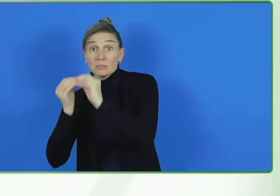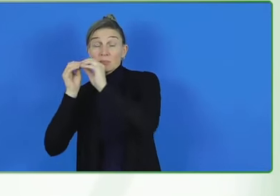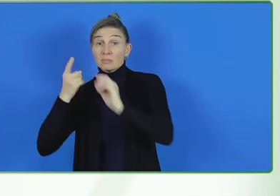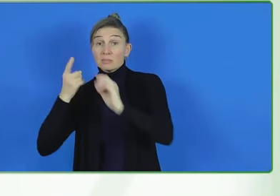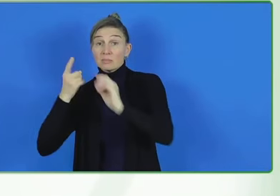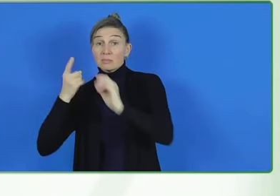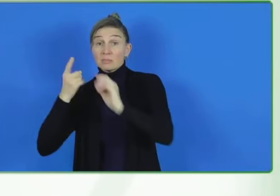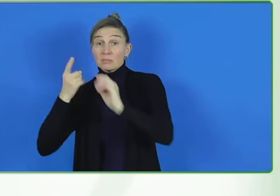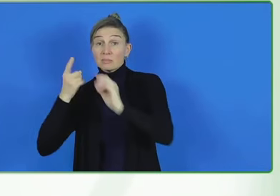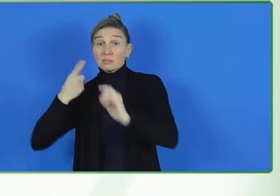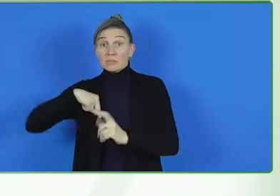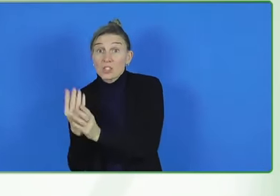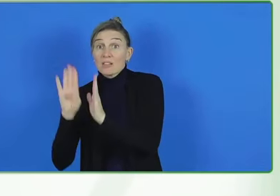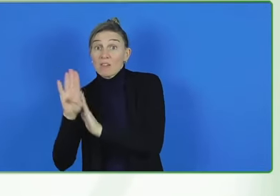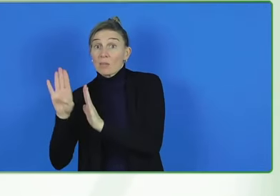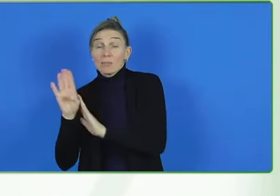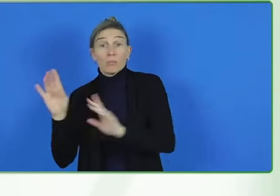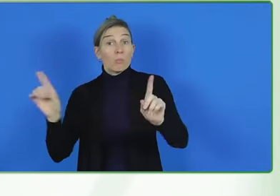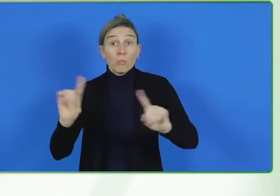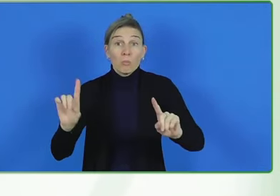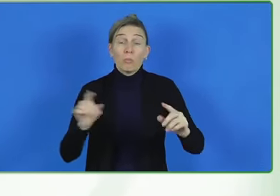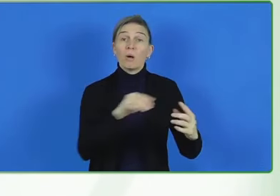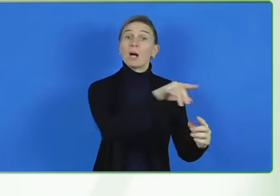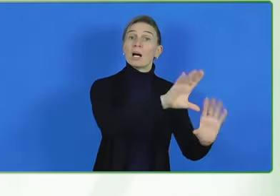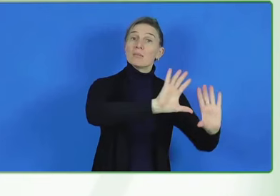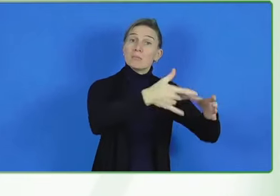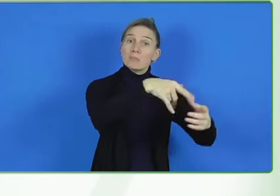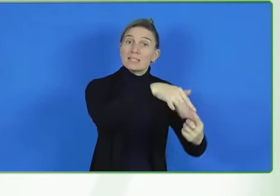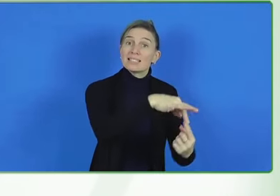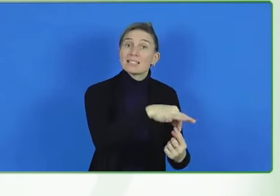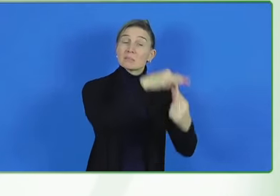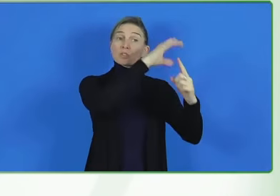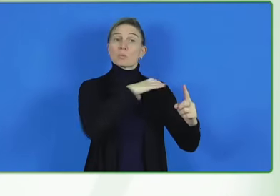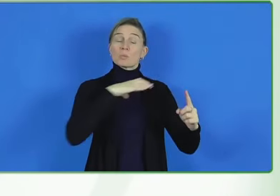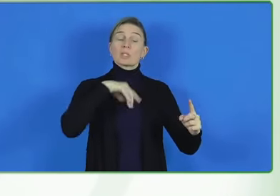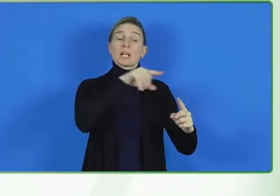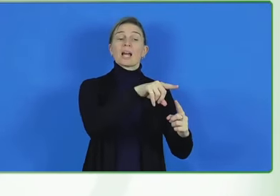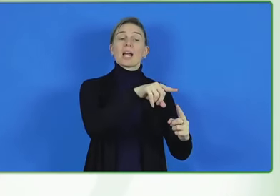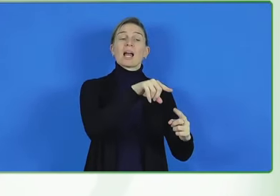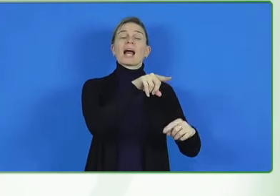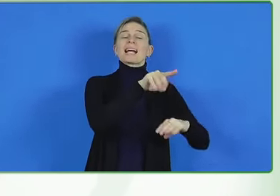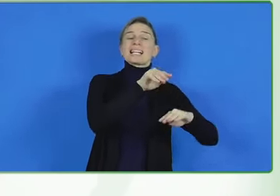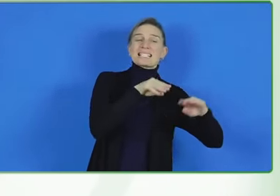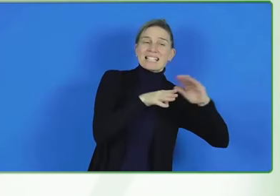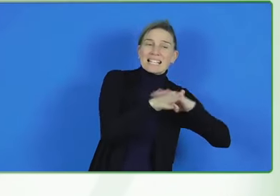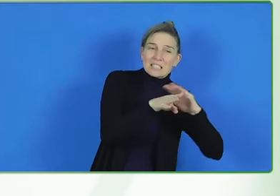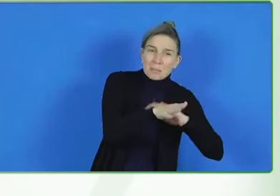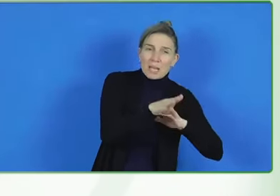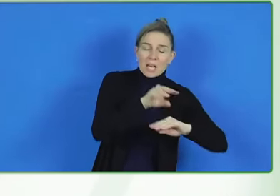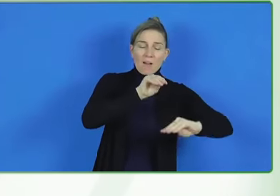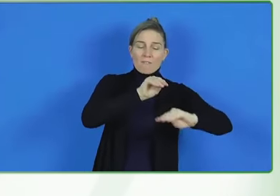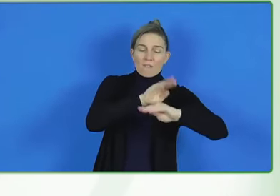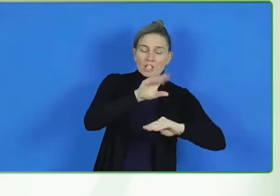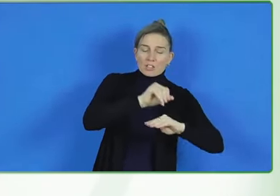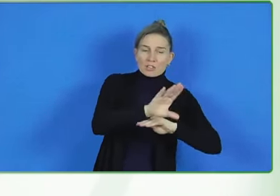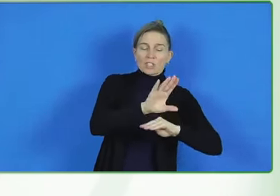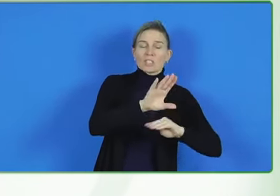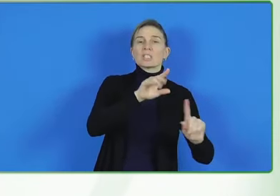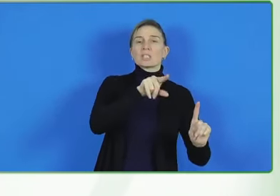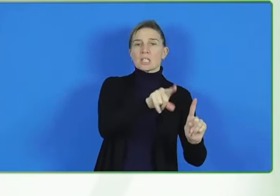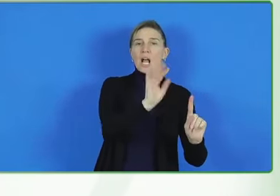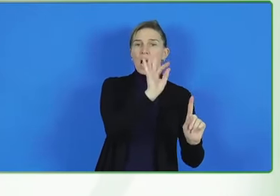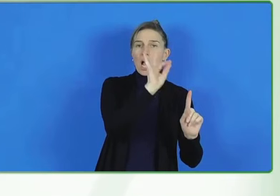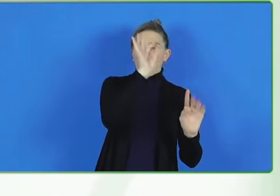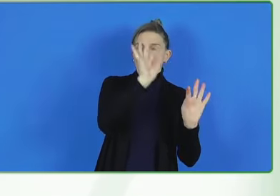by a special commission called Accessibility Advisory Council, formed by 15 members with